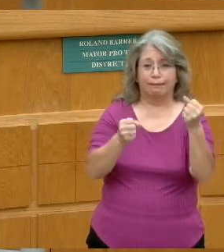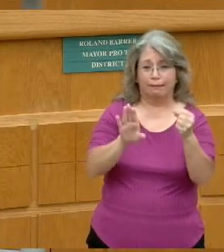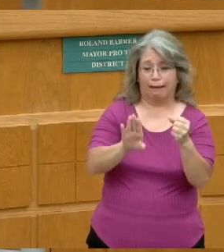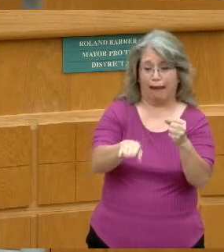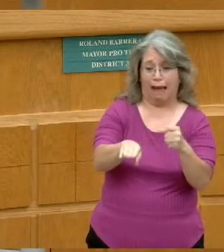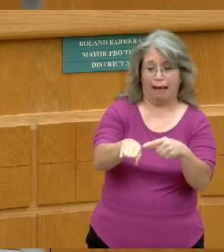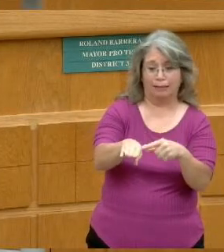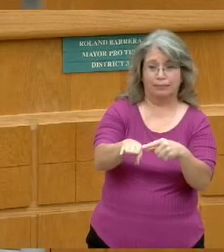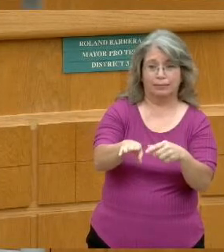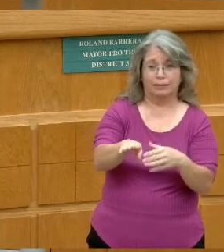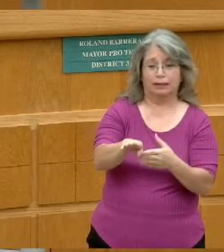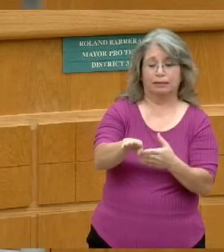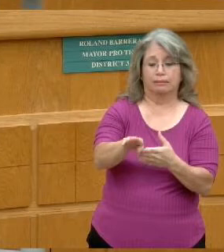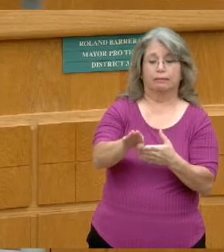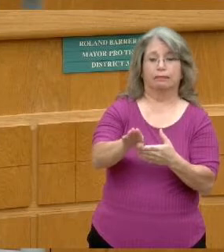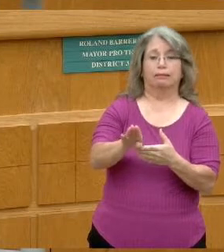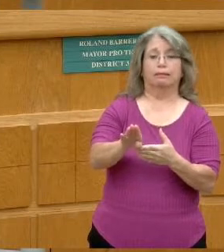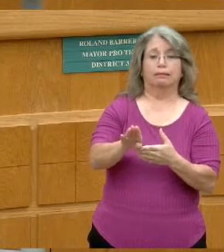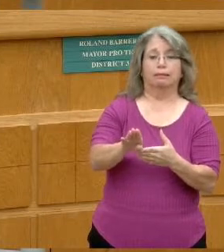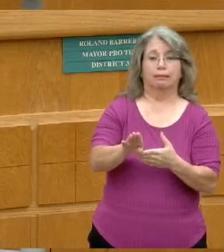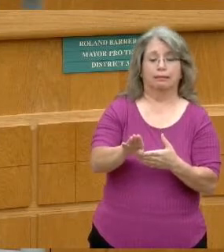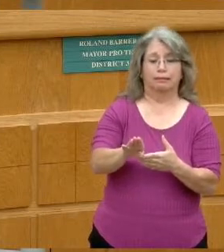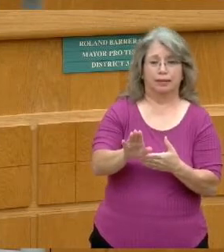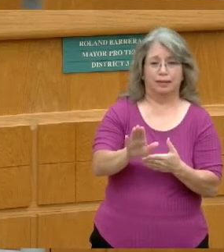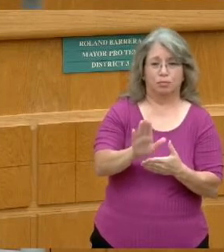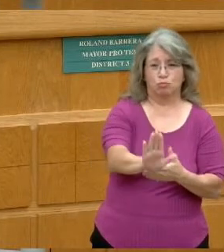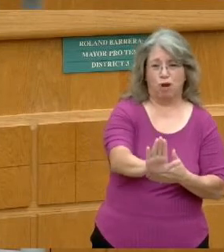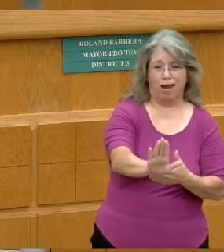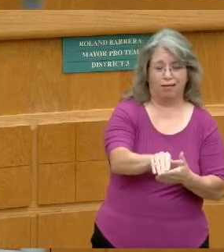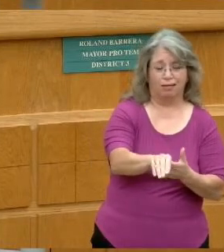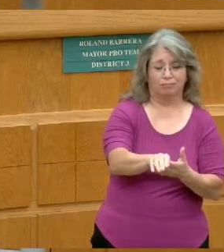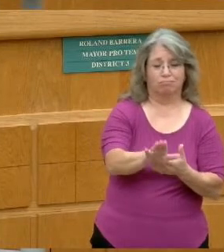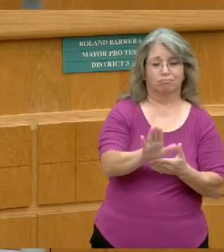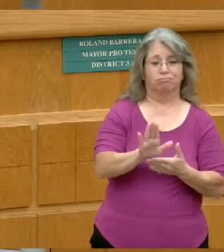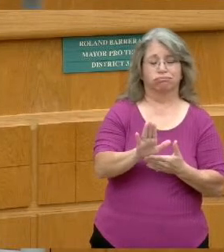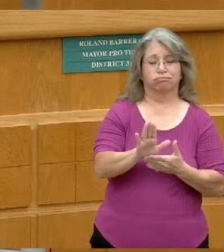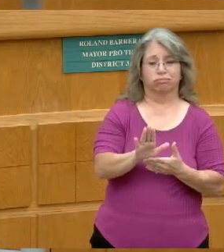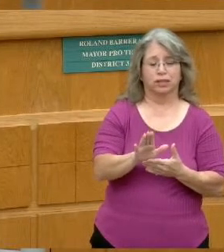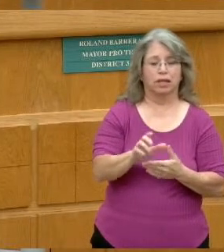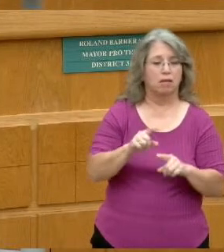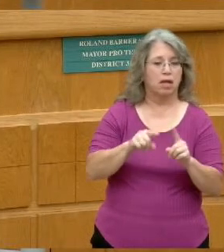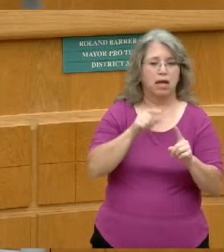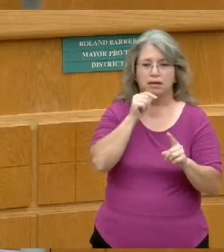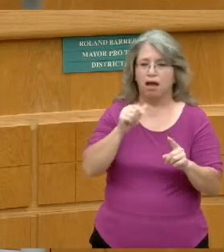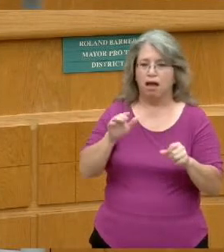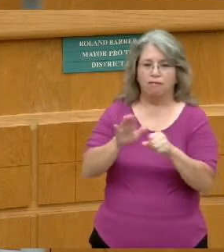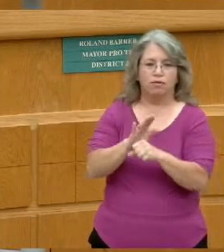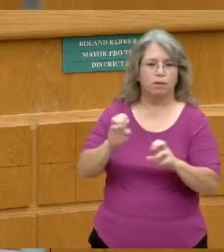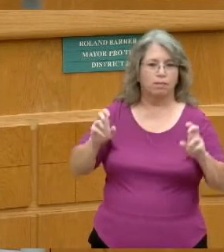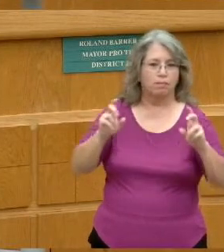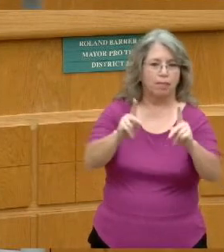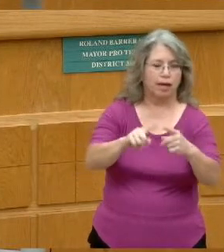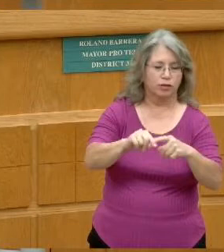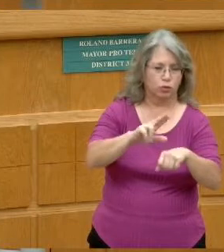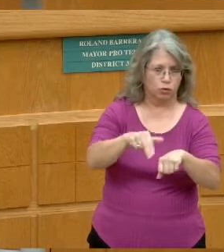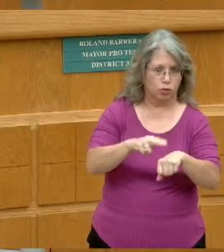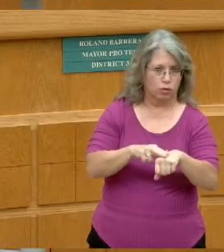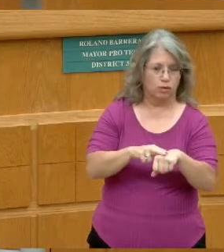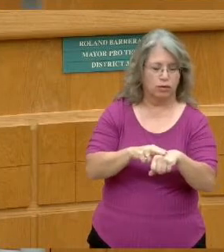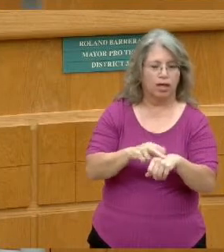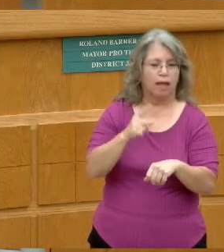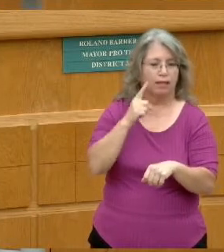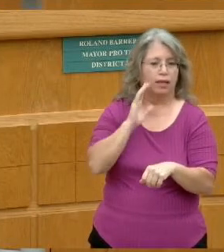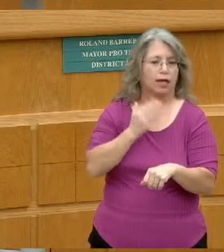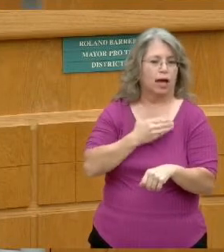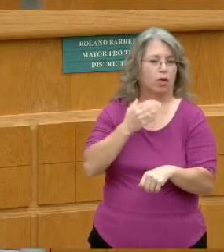here. But not completely. I mean, it's not back to normal by any stretch of the imagination, and I think that the cell phone encounter index really shows